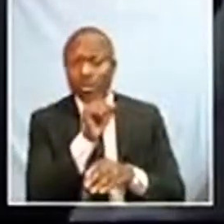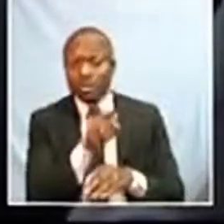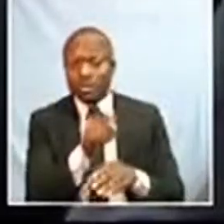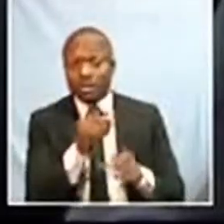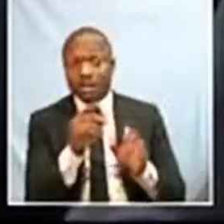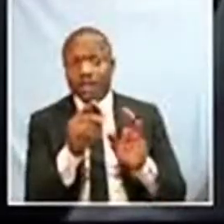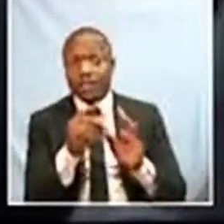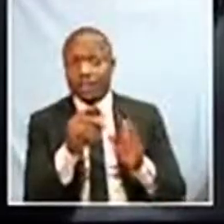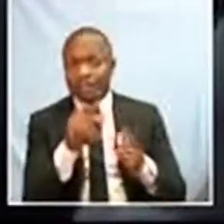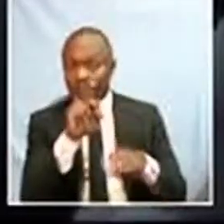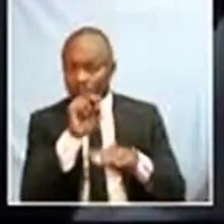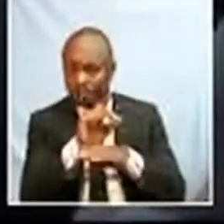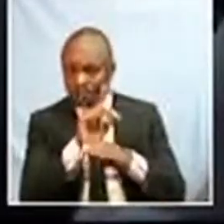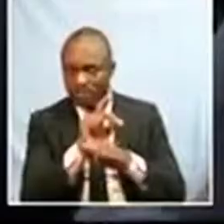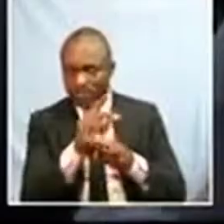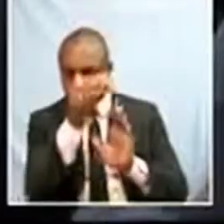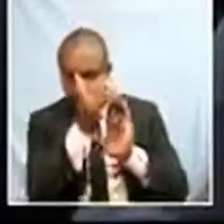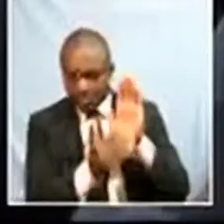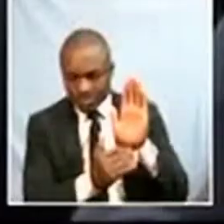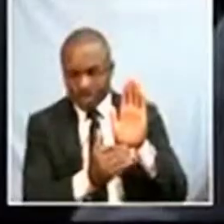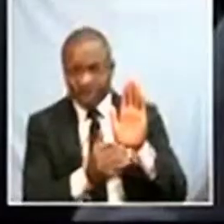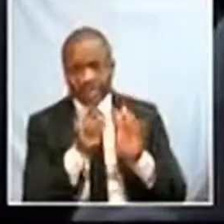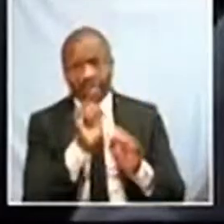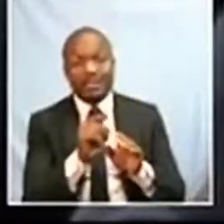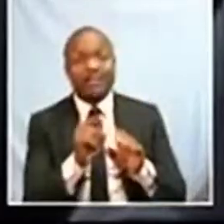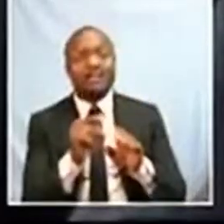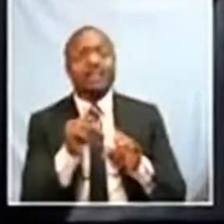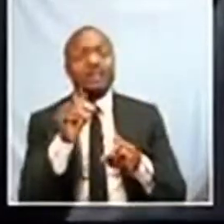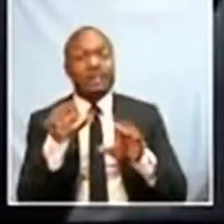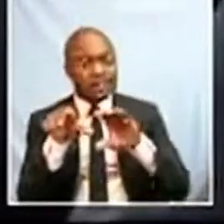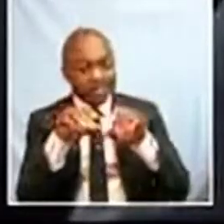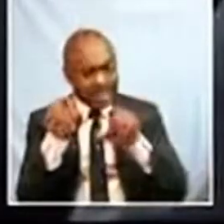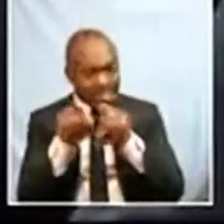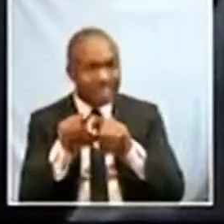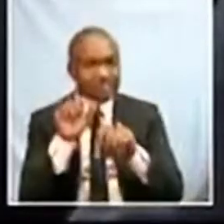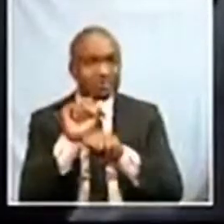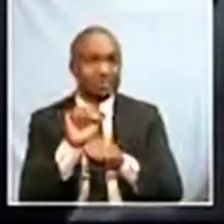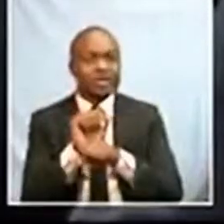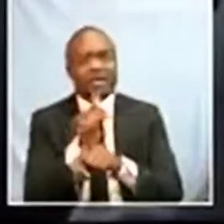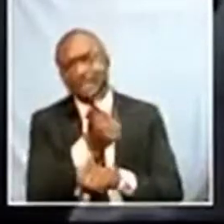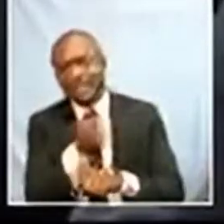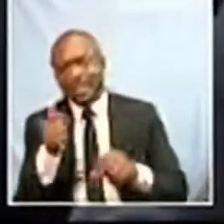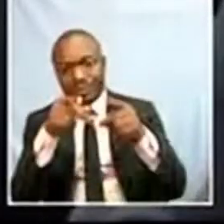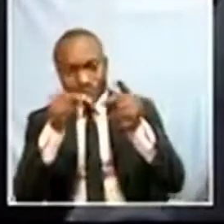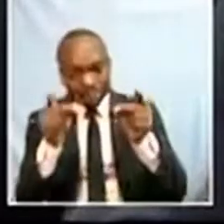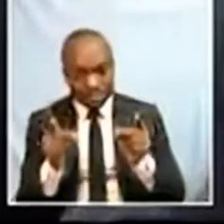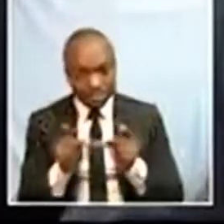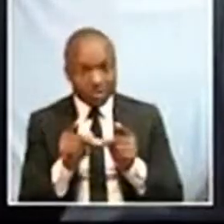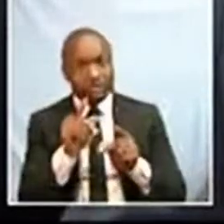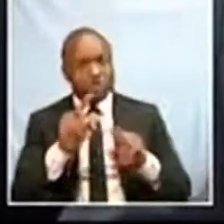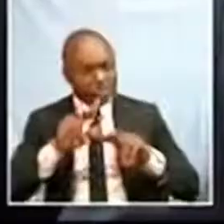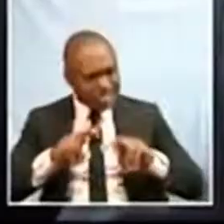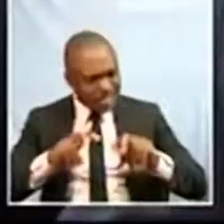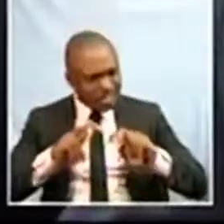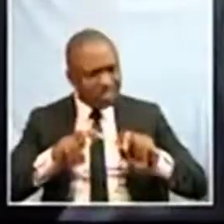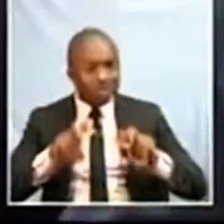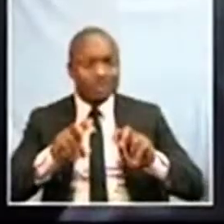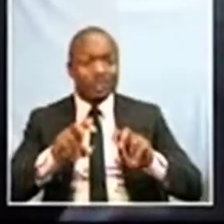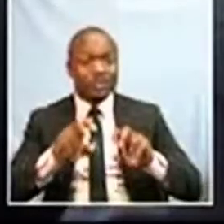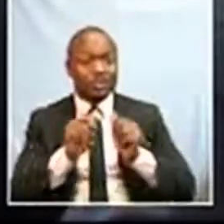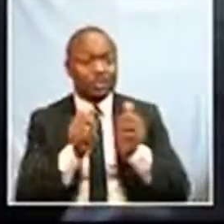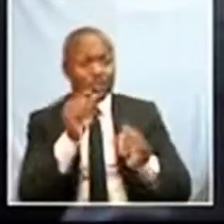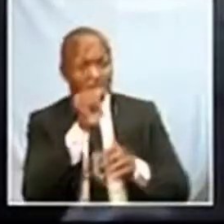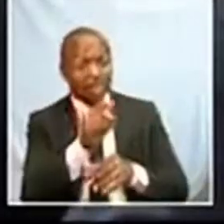profile, that he did similar work somewhere, you do due diligence to find out without him